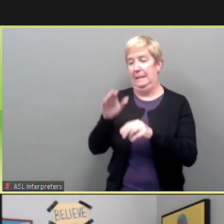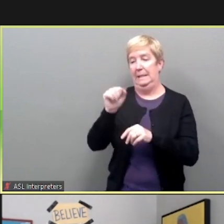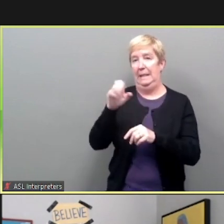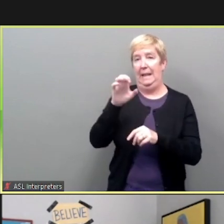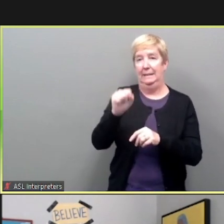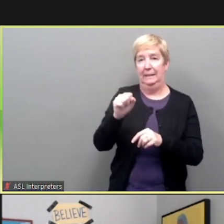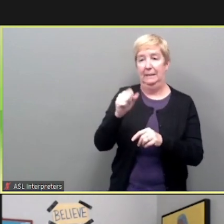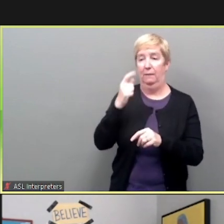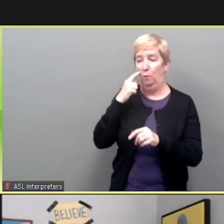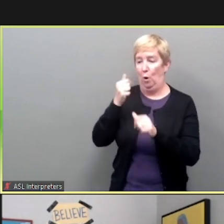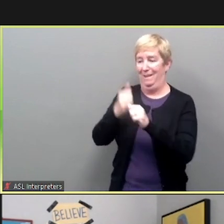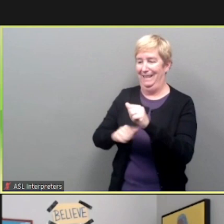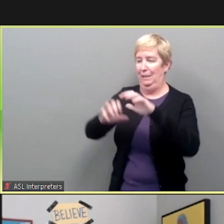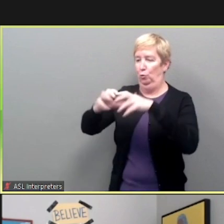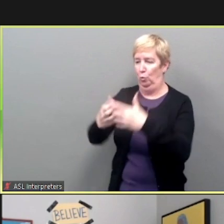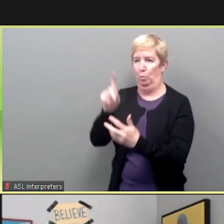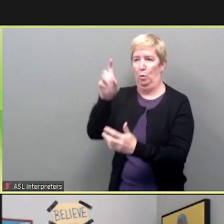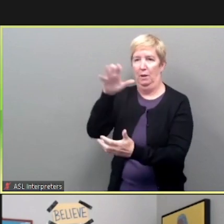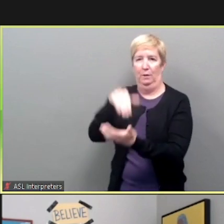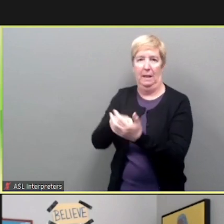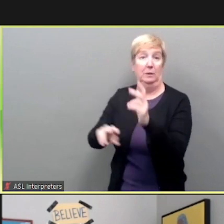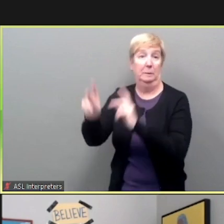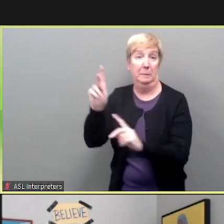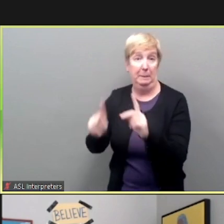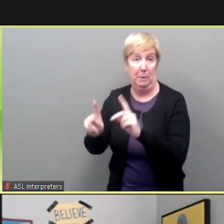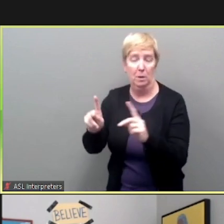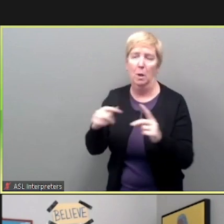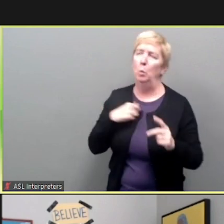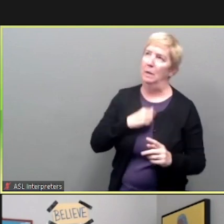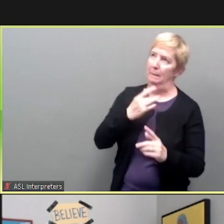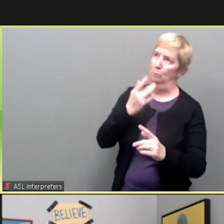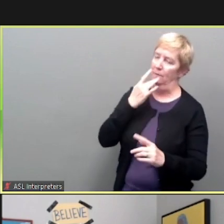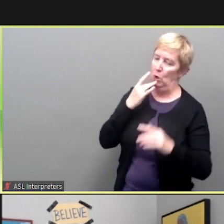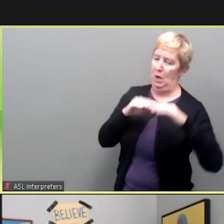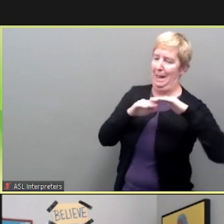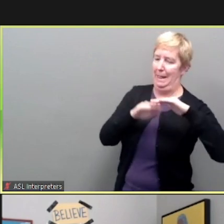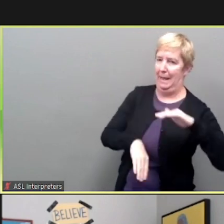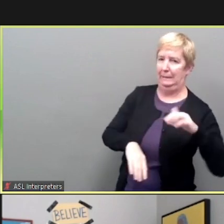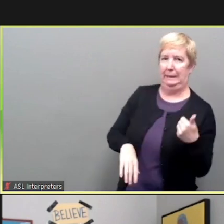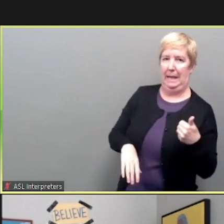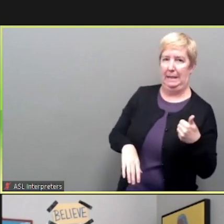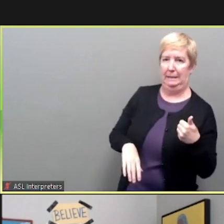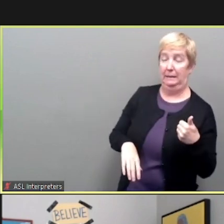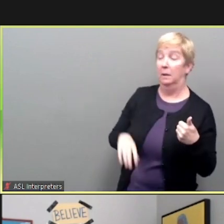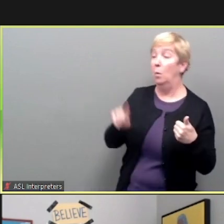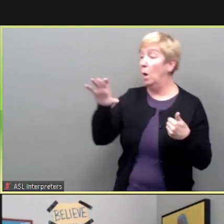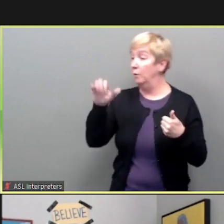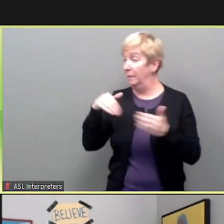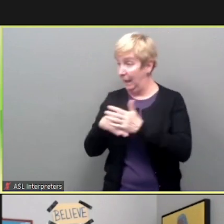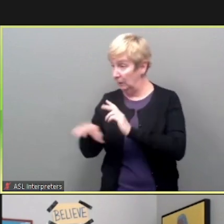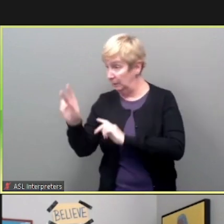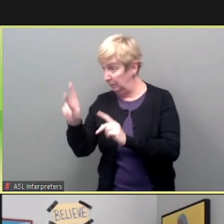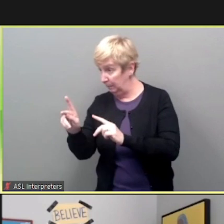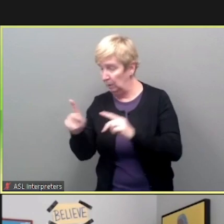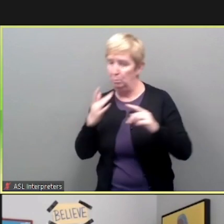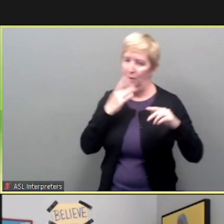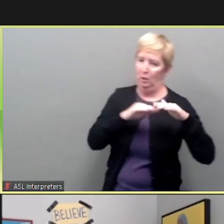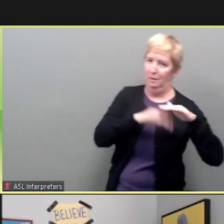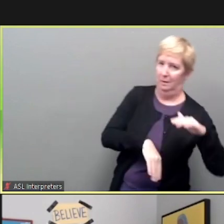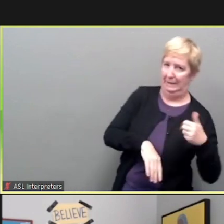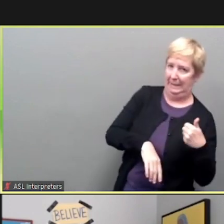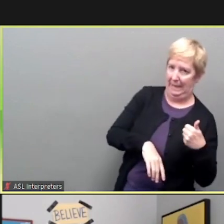what we are working towards is having 10 or less cases. That means if you have more than 10